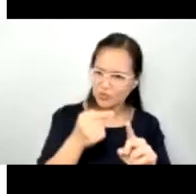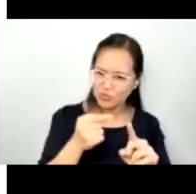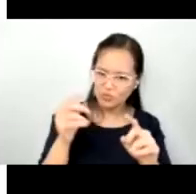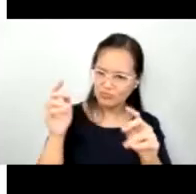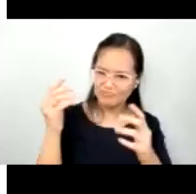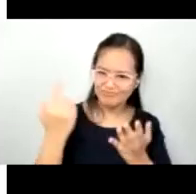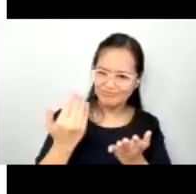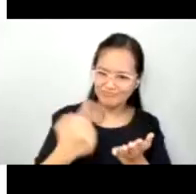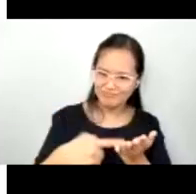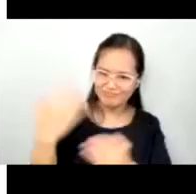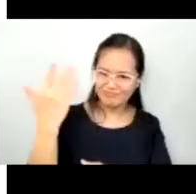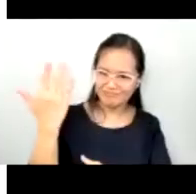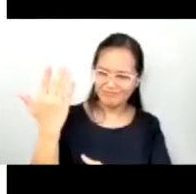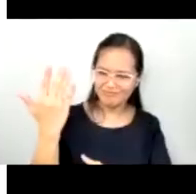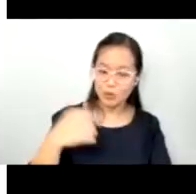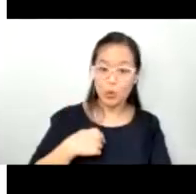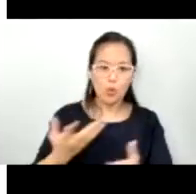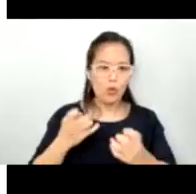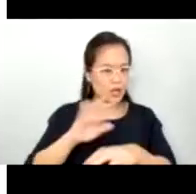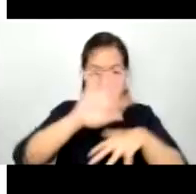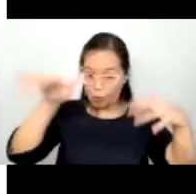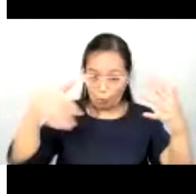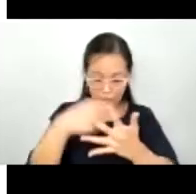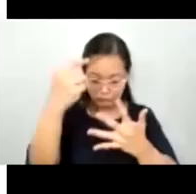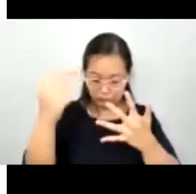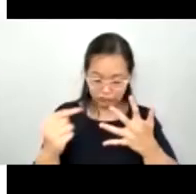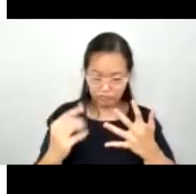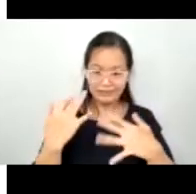them? And so here's what I figured.